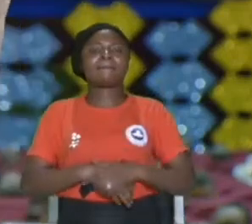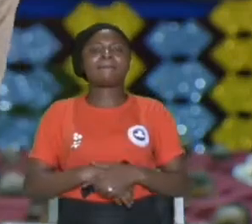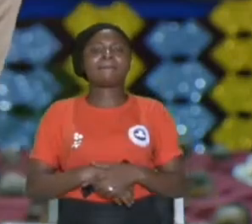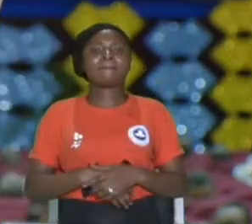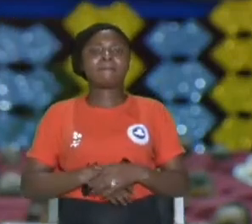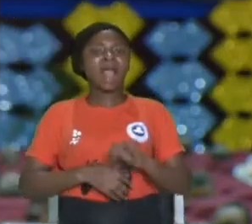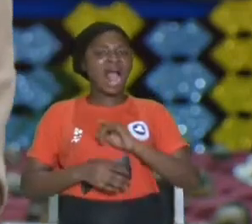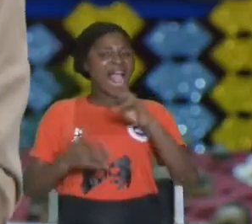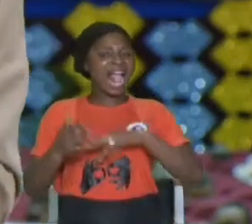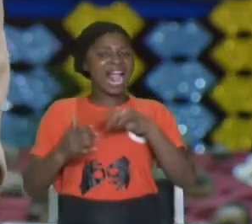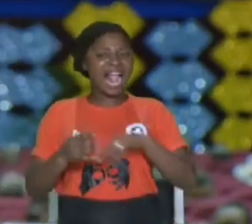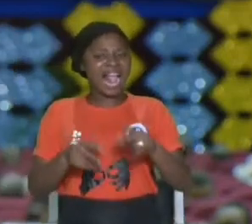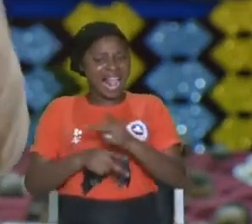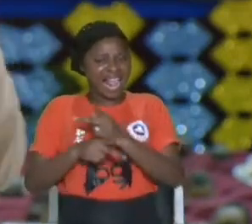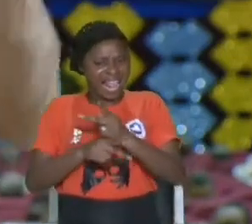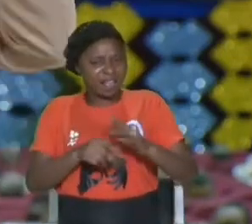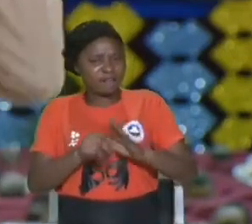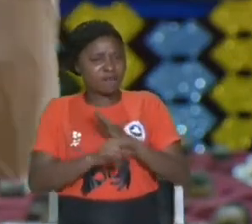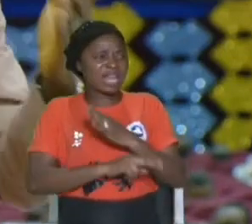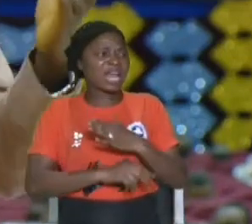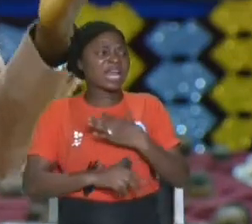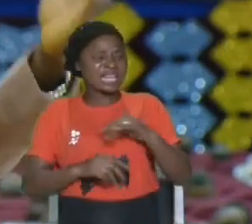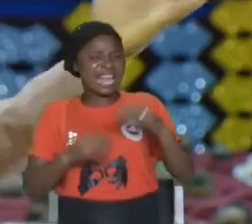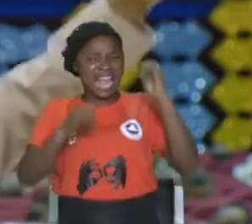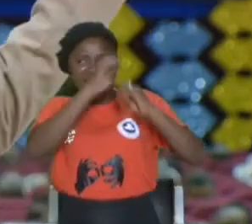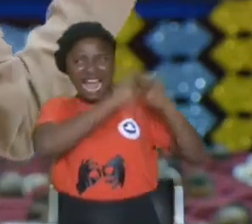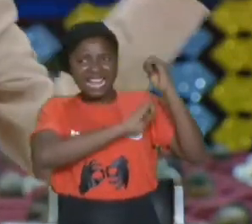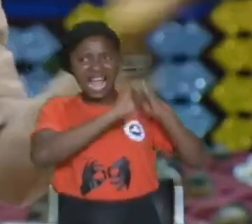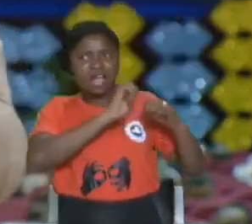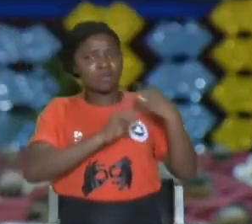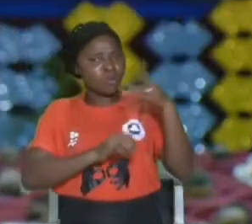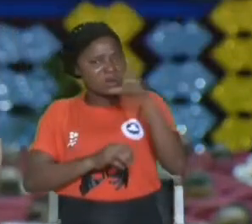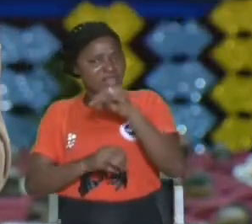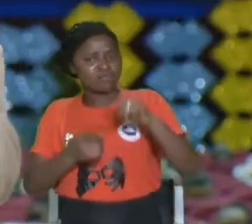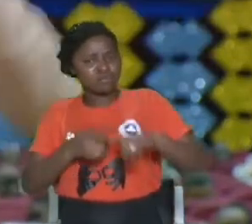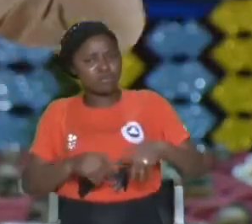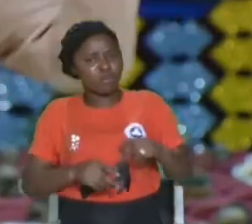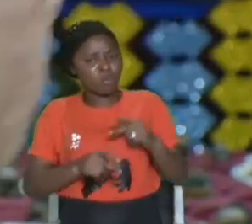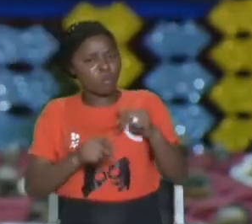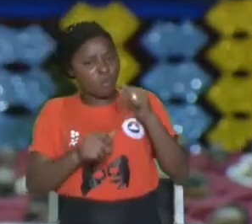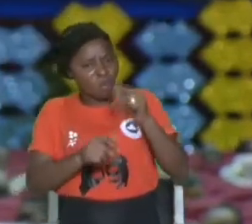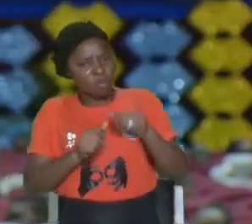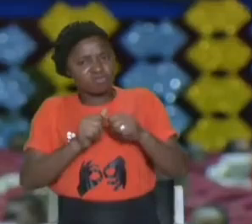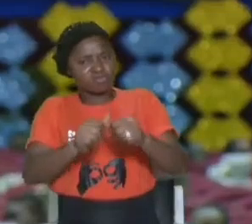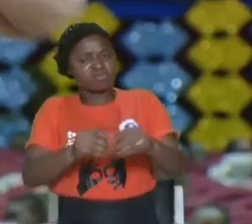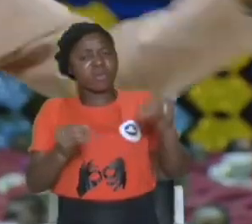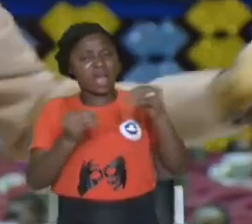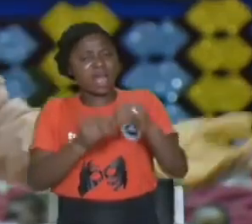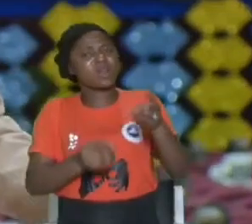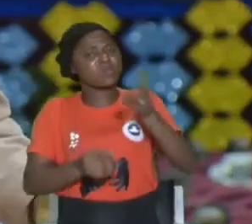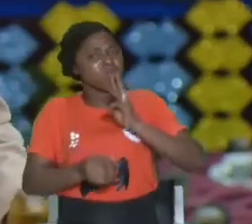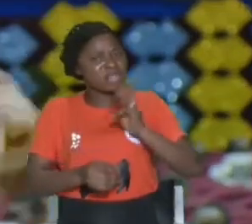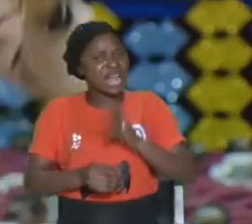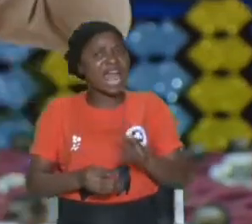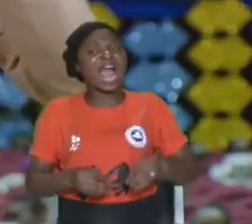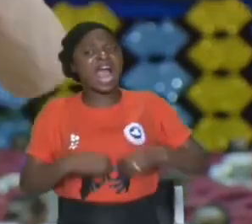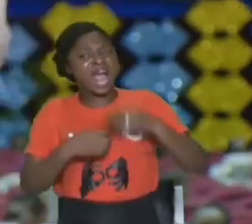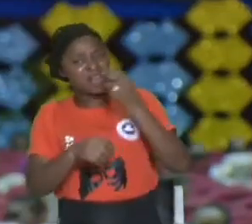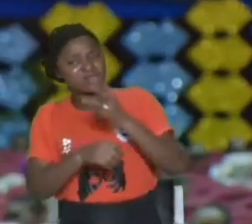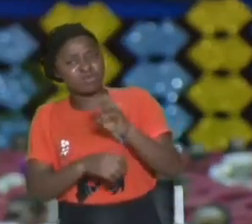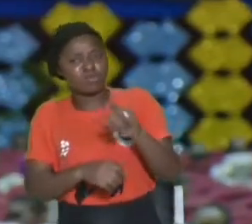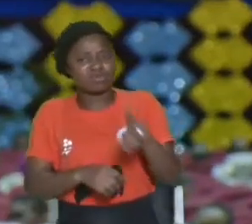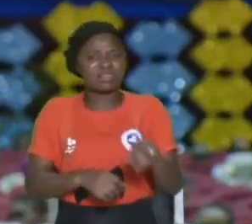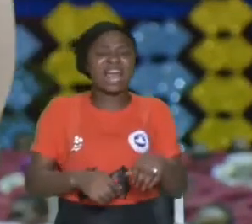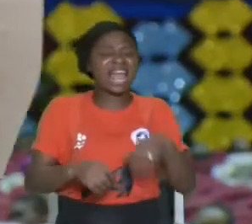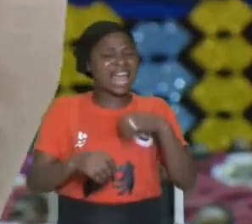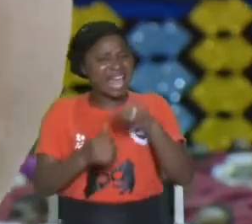I read carefully, and Elijah told them to keep adding water, add wood, add everything. And